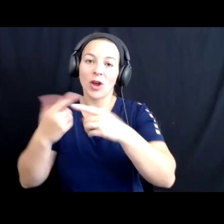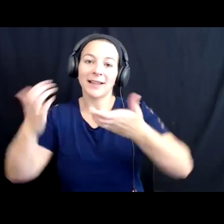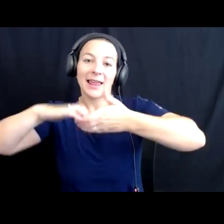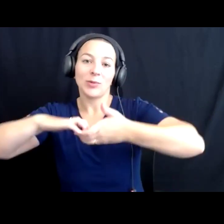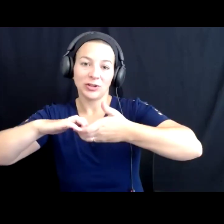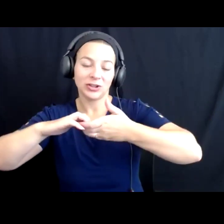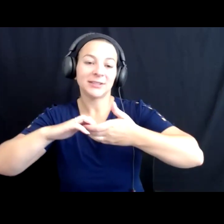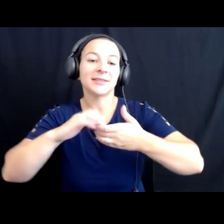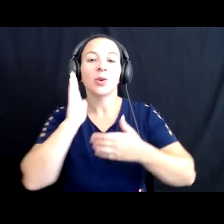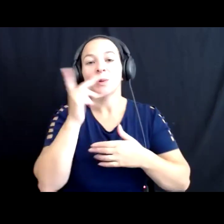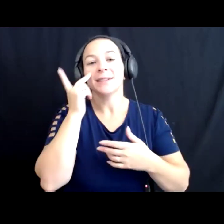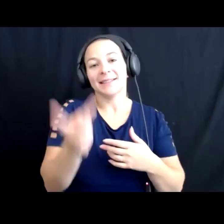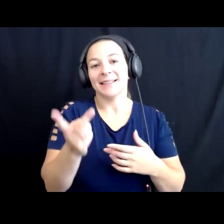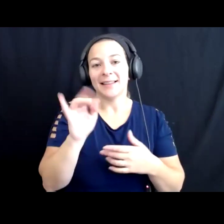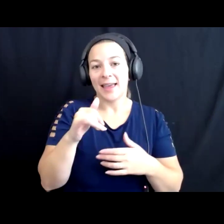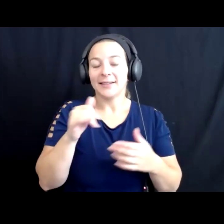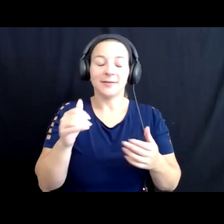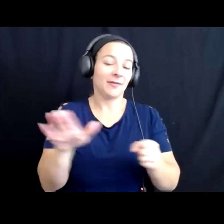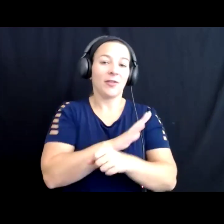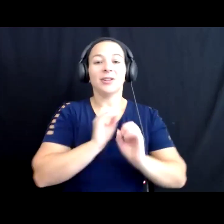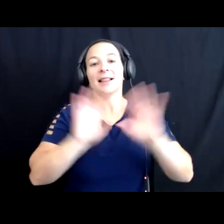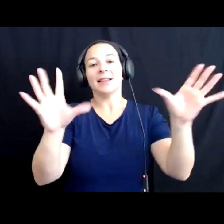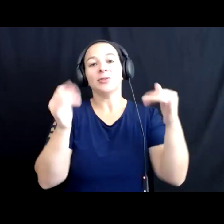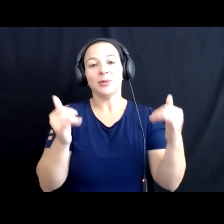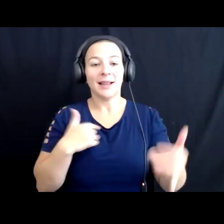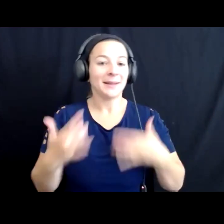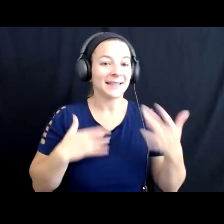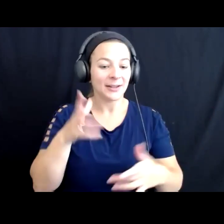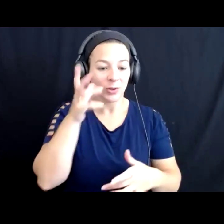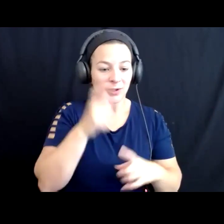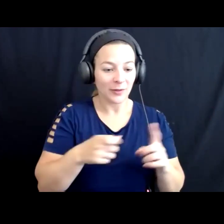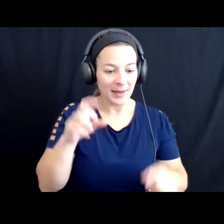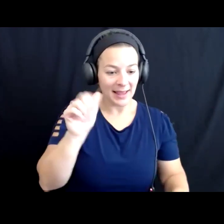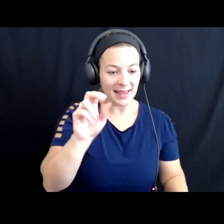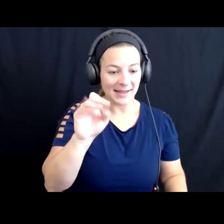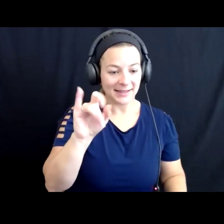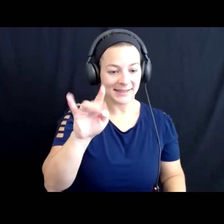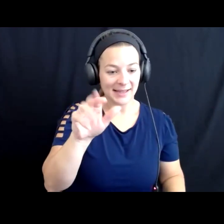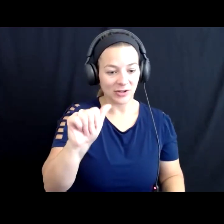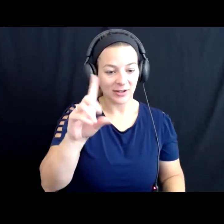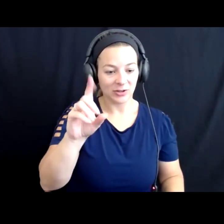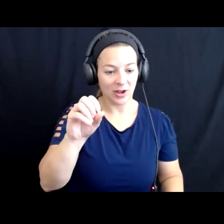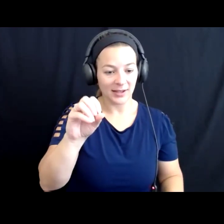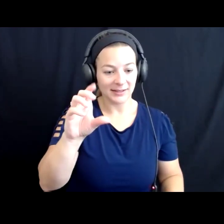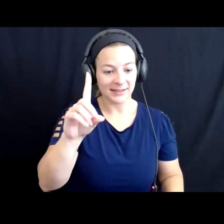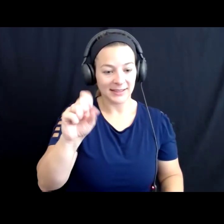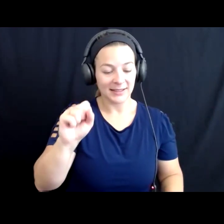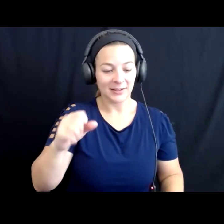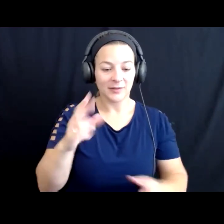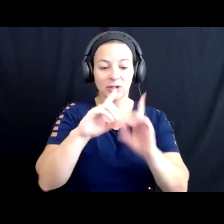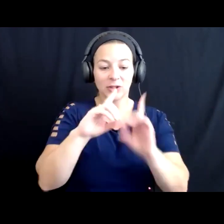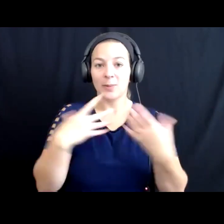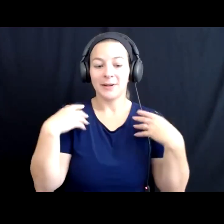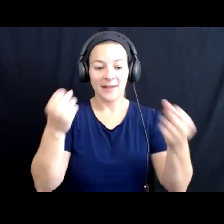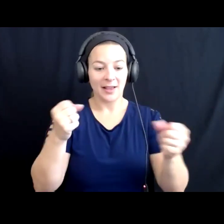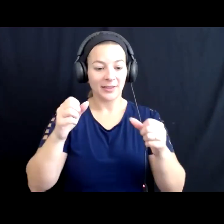so excited to be hearing from Anastasia Dodson with the Department of Healthcare Services and to lift up the work of other